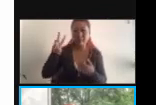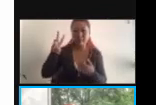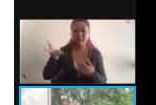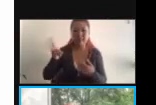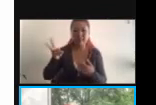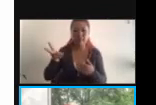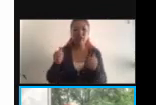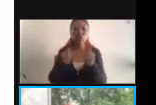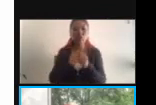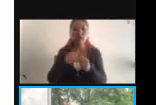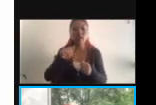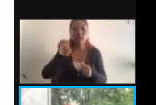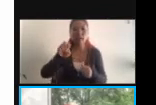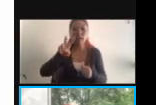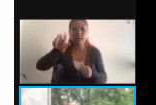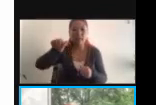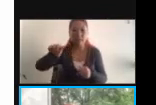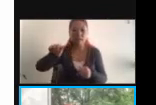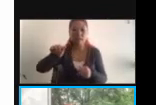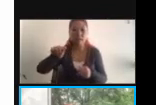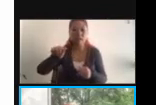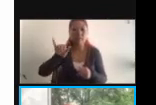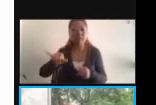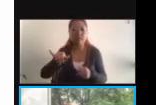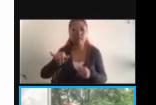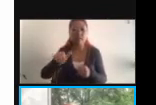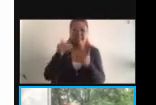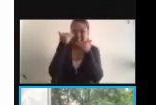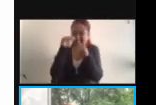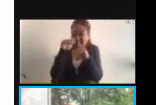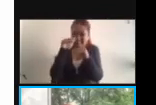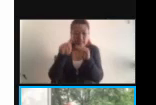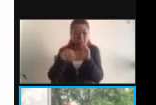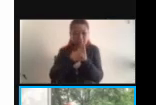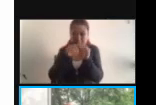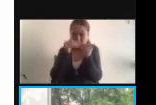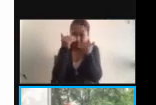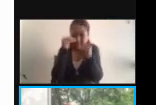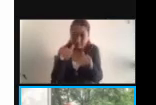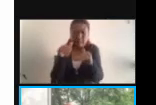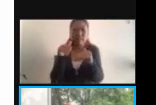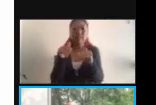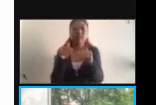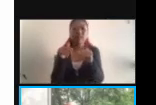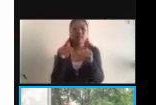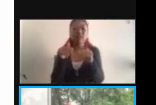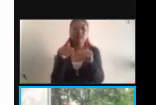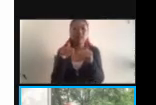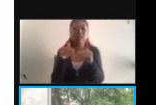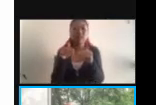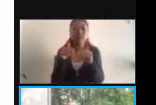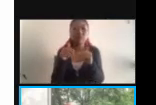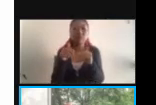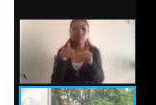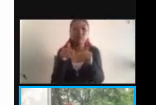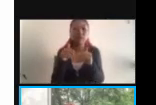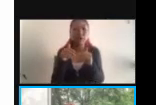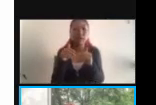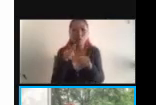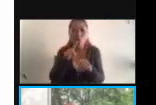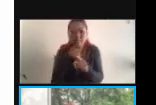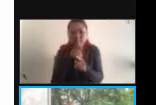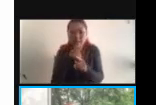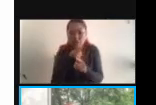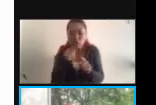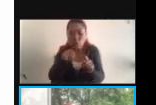Gemini EVA, which is very, very limited and very restricted to a few select humans,